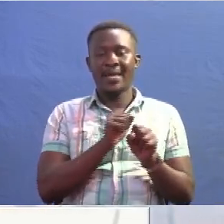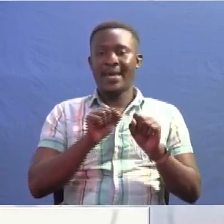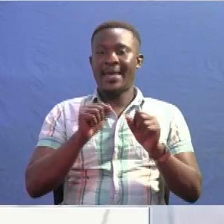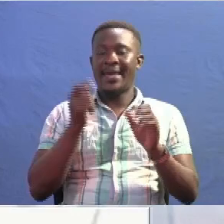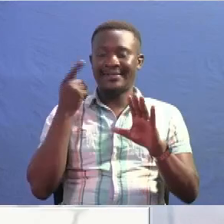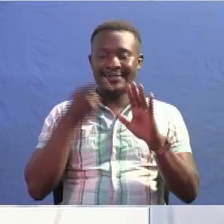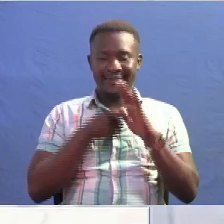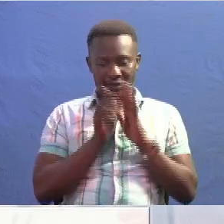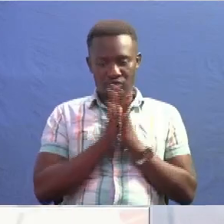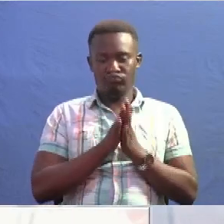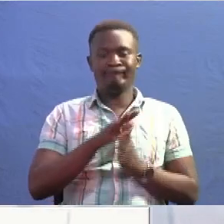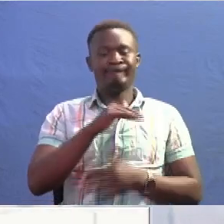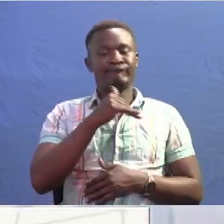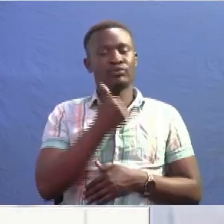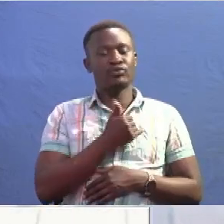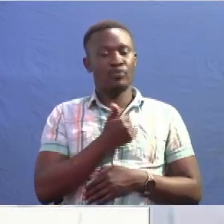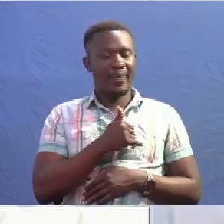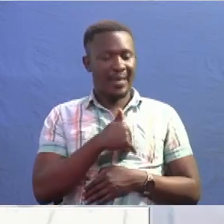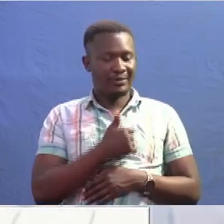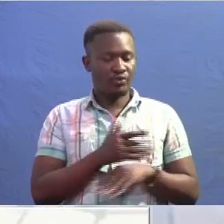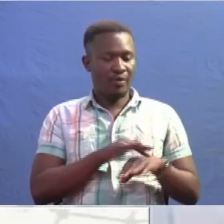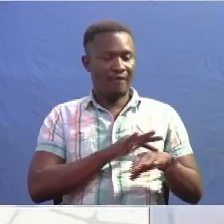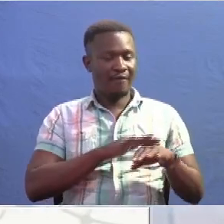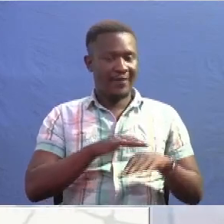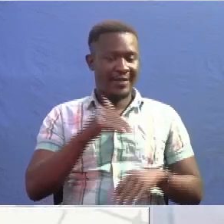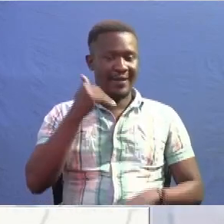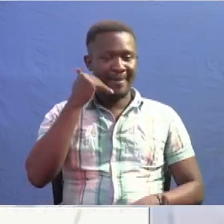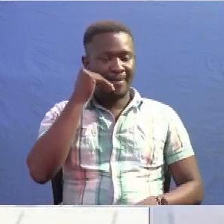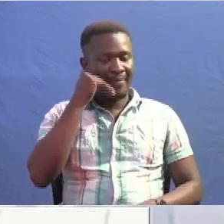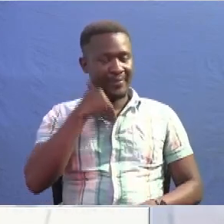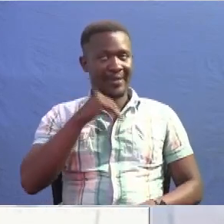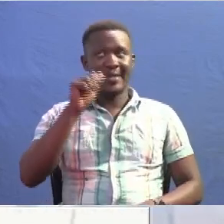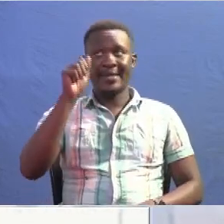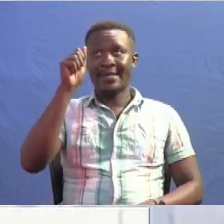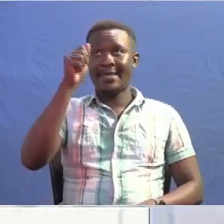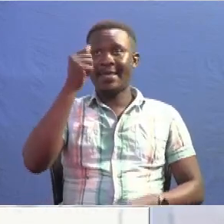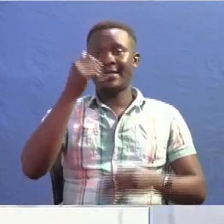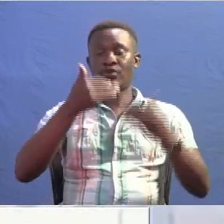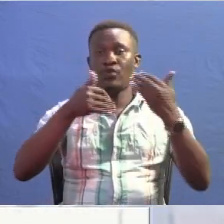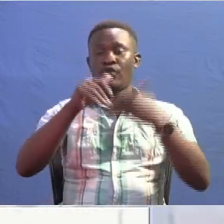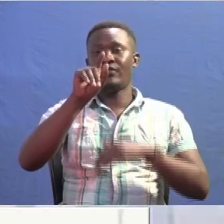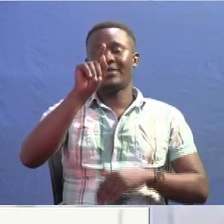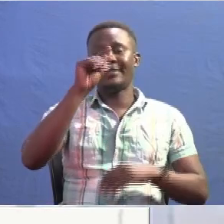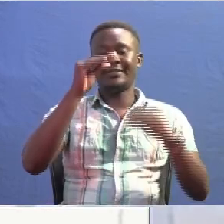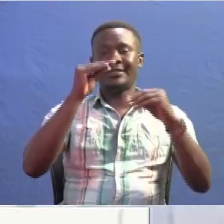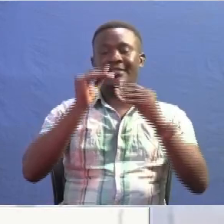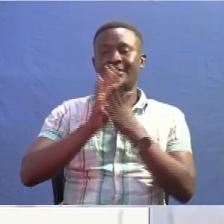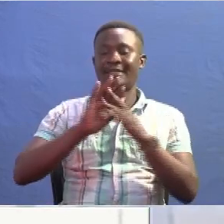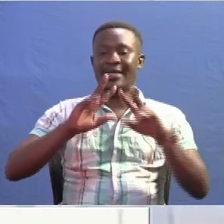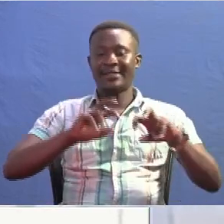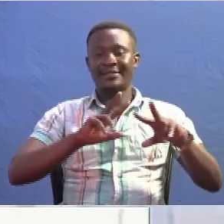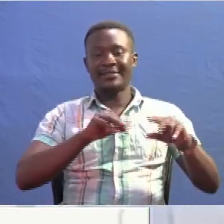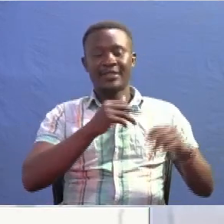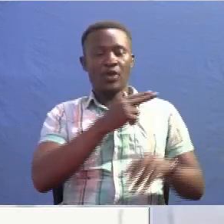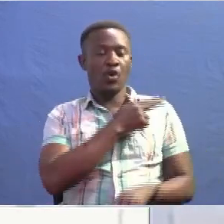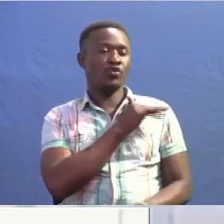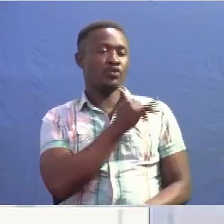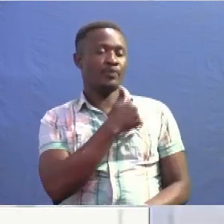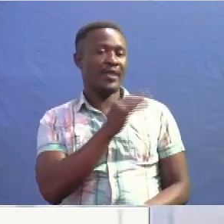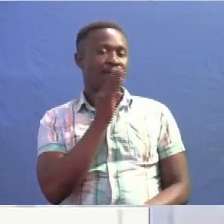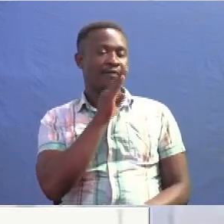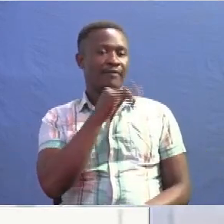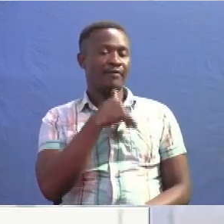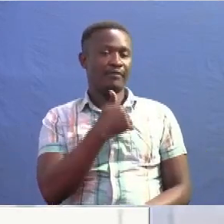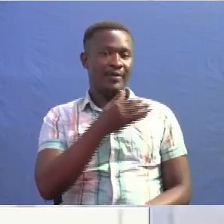and surgical care to the affected patients, Kenyatta University Teaching, Referral and Research Hospital recently concluded a